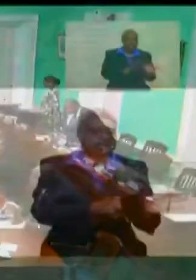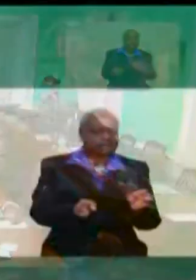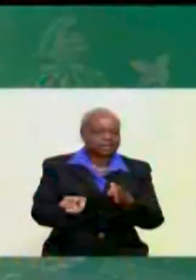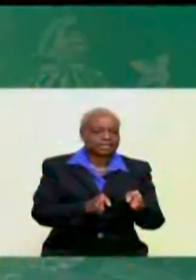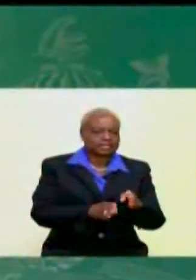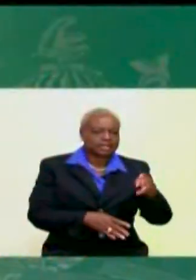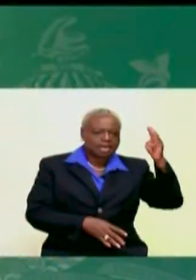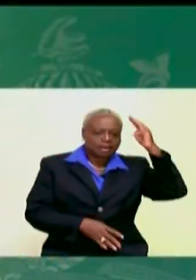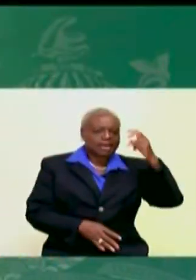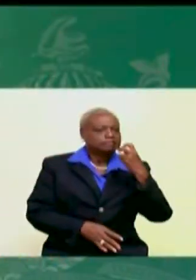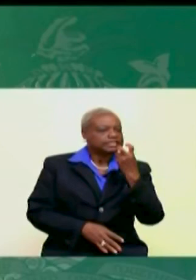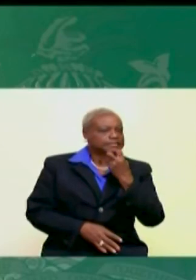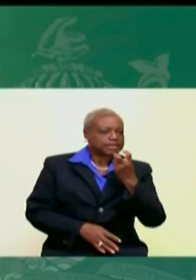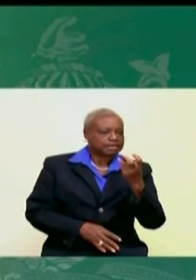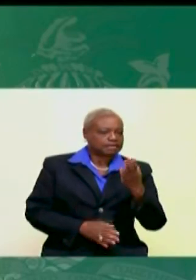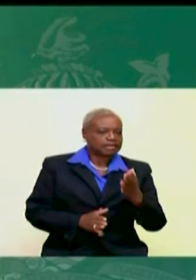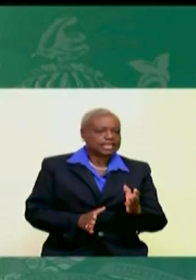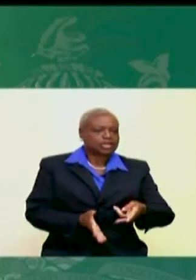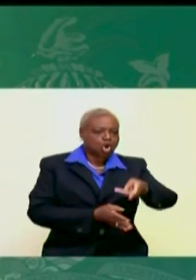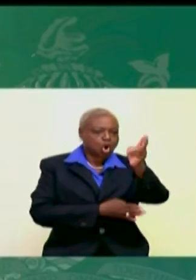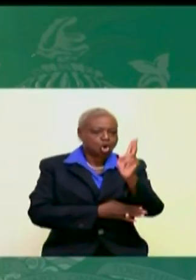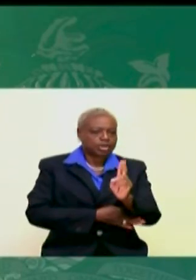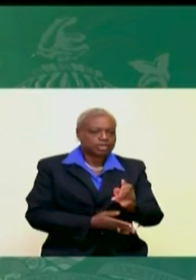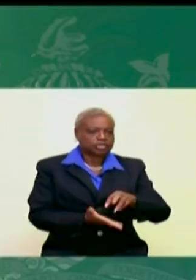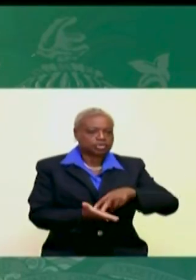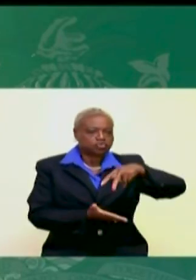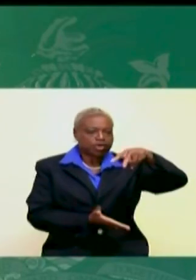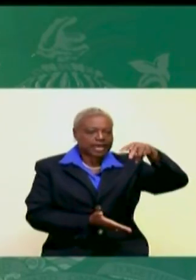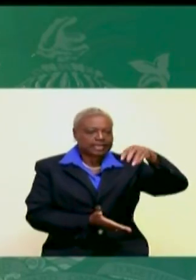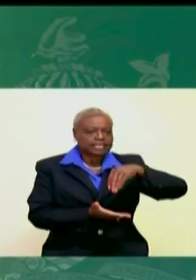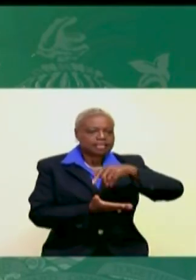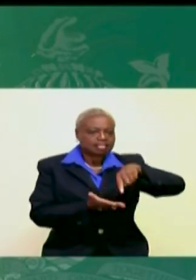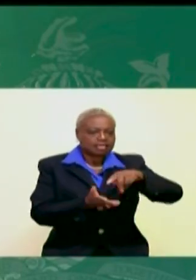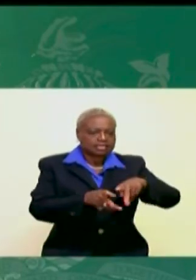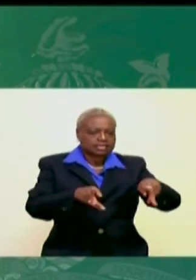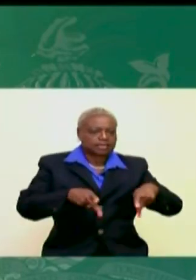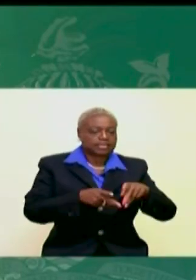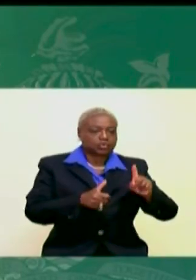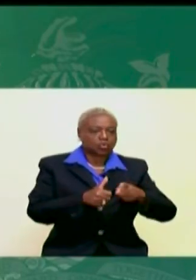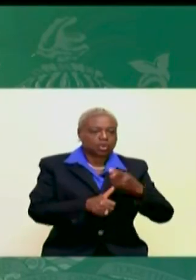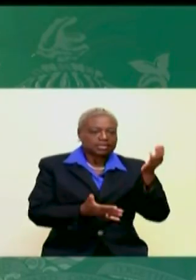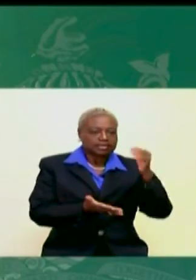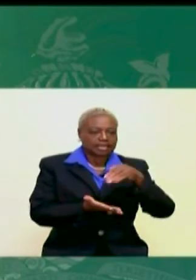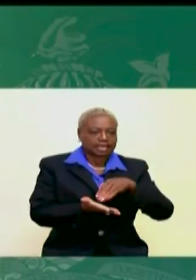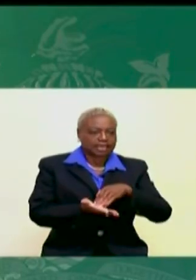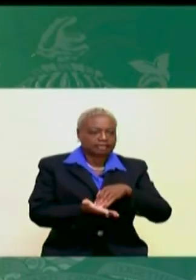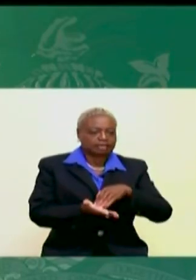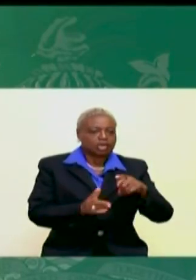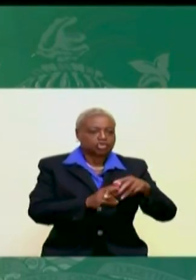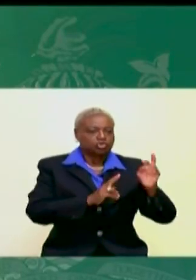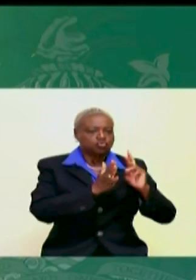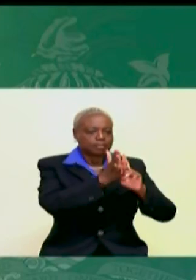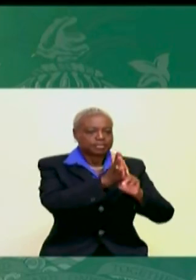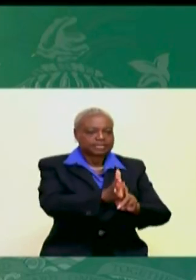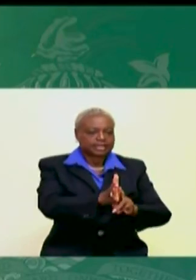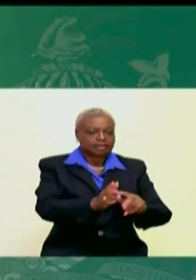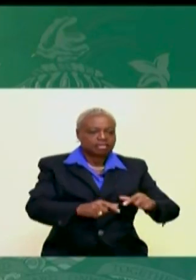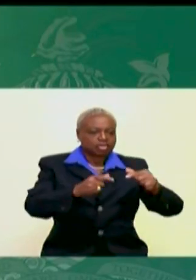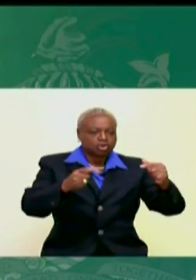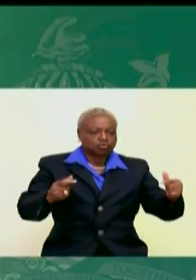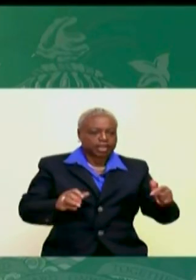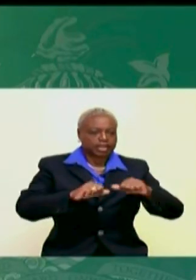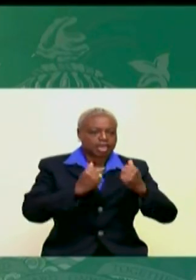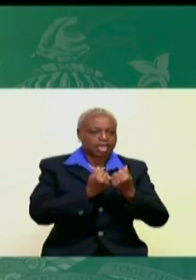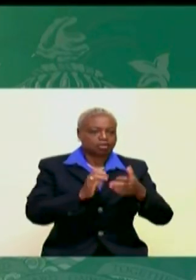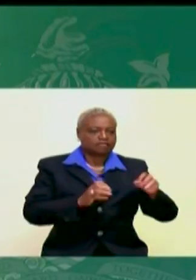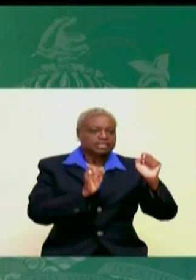Madam Speaker, it is an honor to rise in this honorable place once again to represent the great constituents